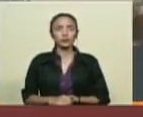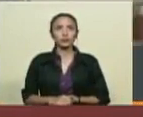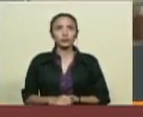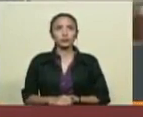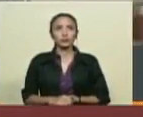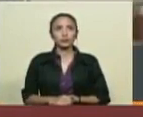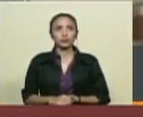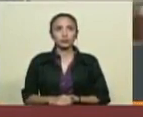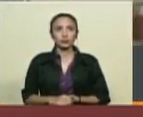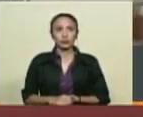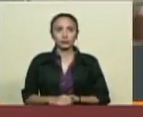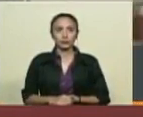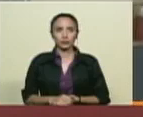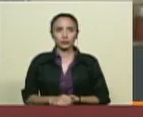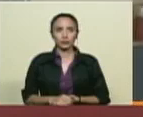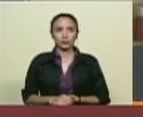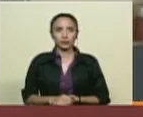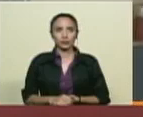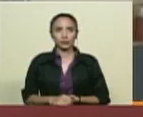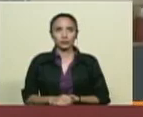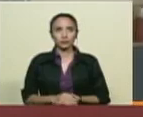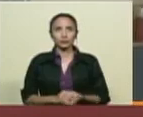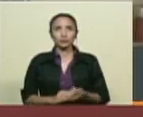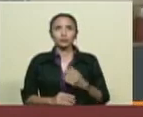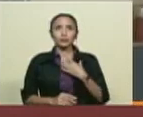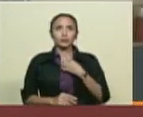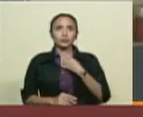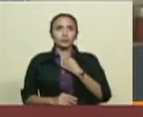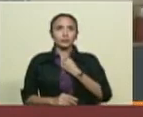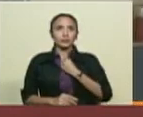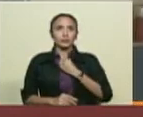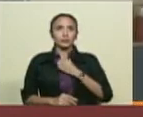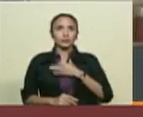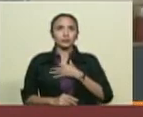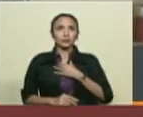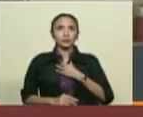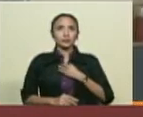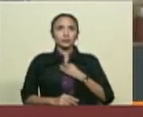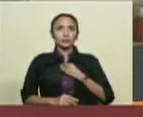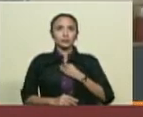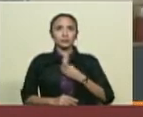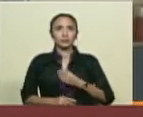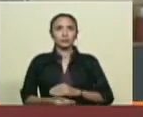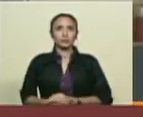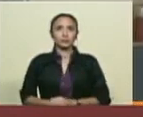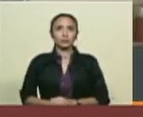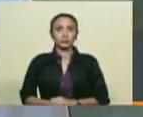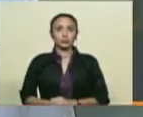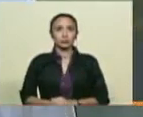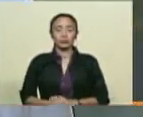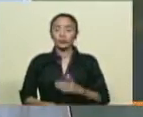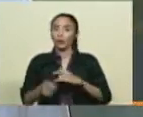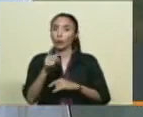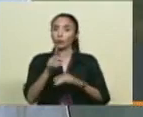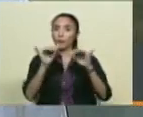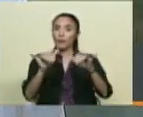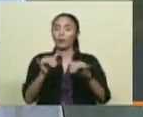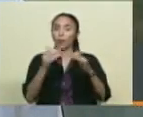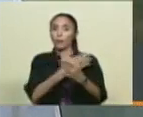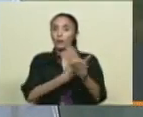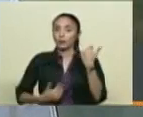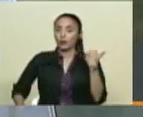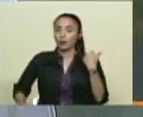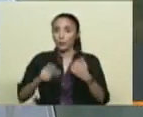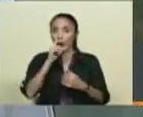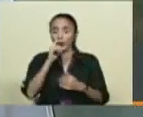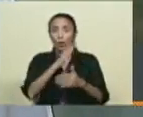restore confidence within our group and reach out to the non-OPEC producing countries. Usted, presidente, fue el